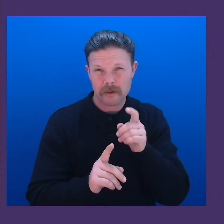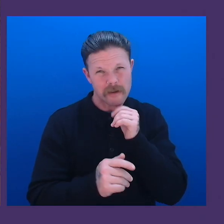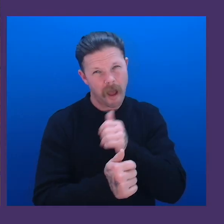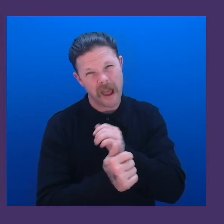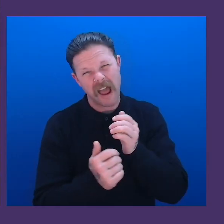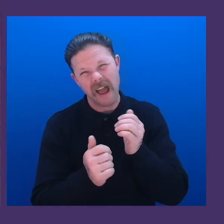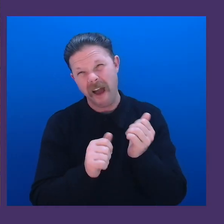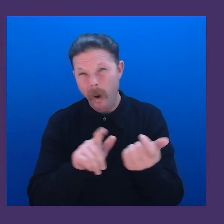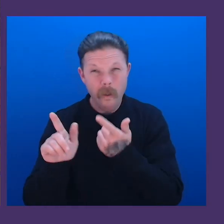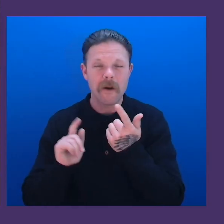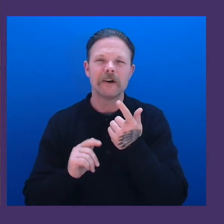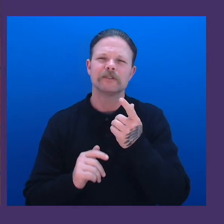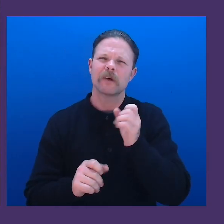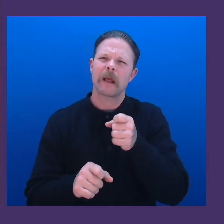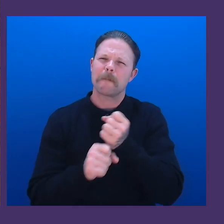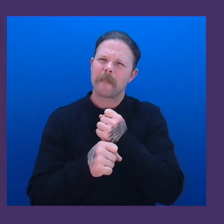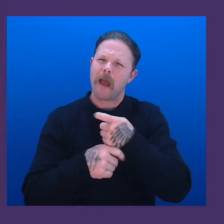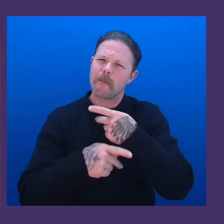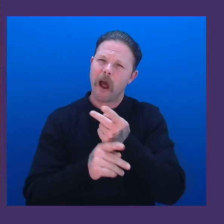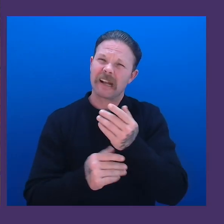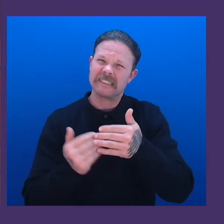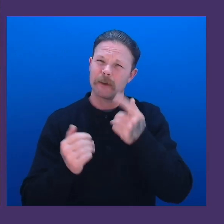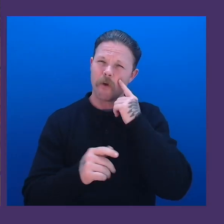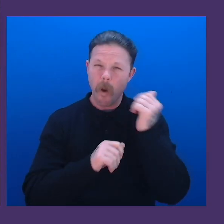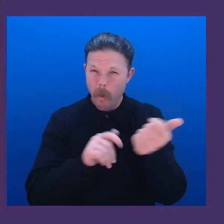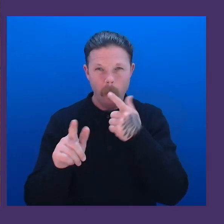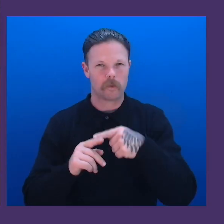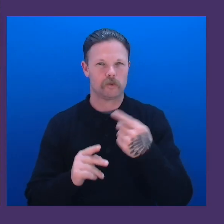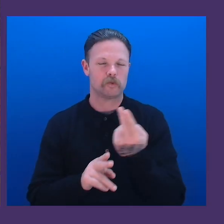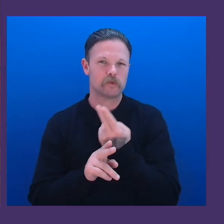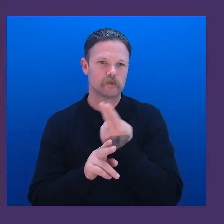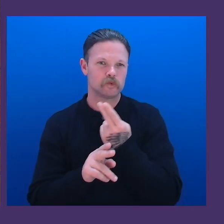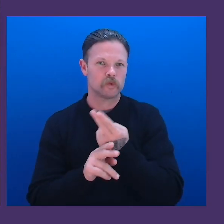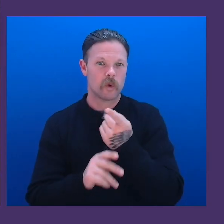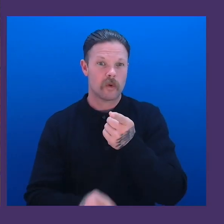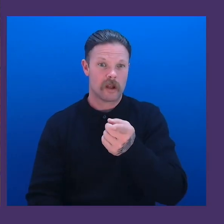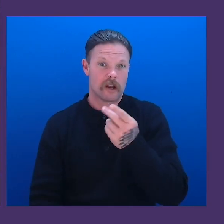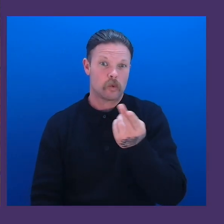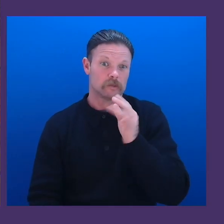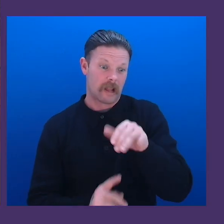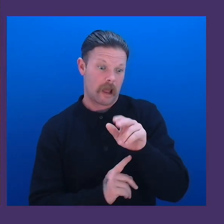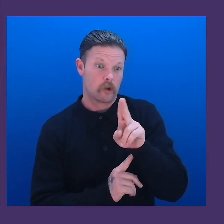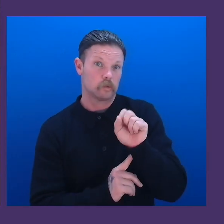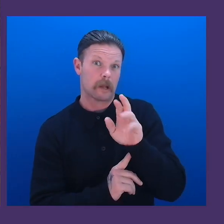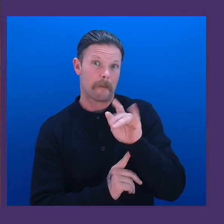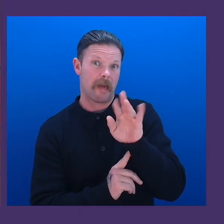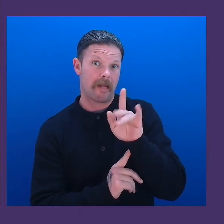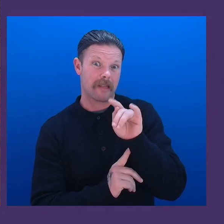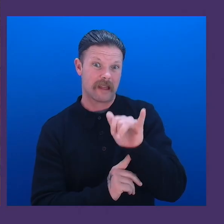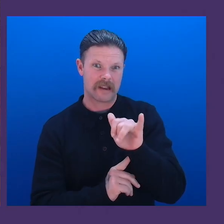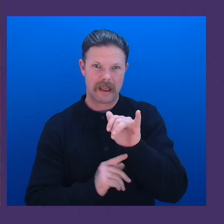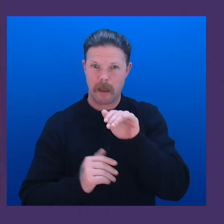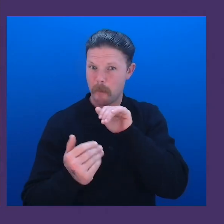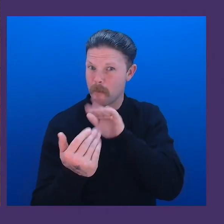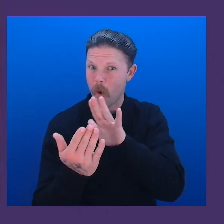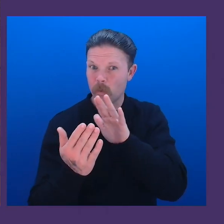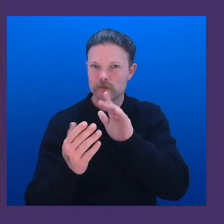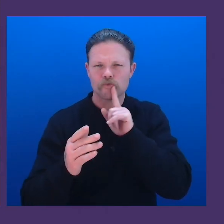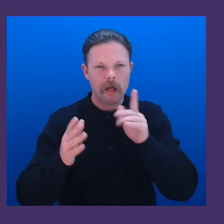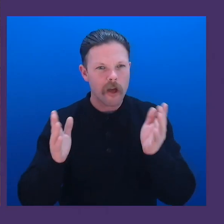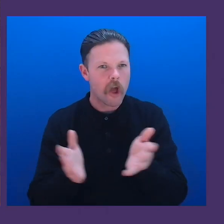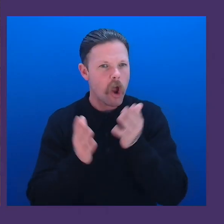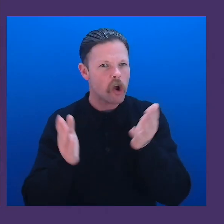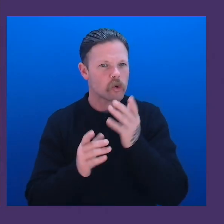to use. And taking this usability focused approach encourages us to look at the entire journey, not just